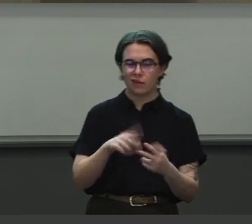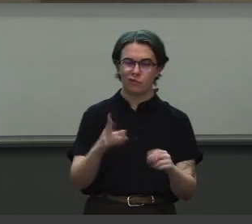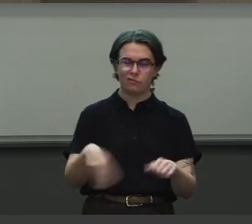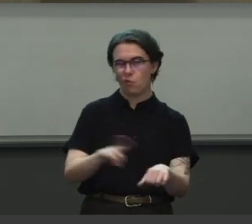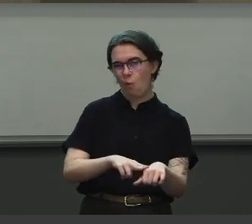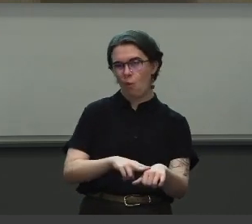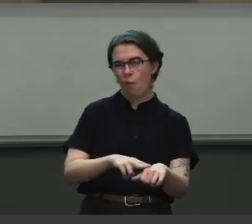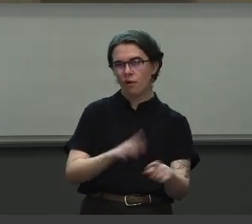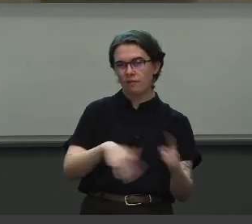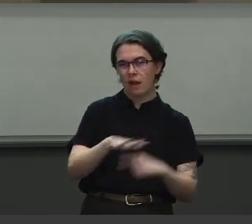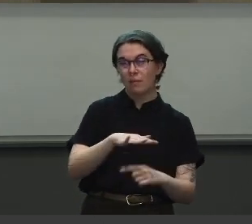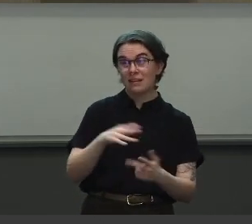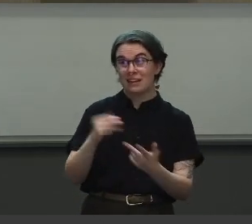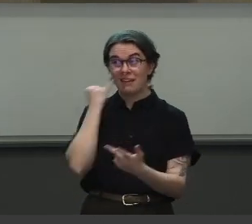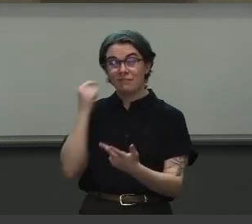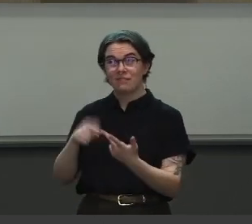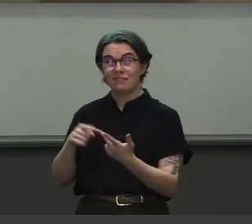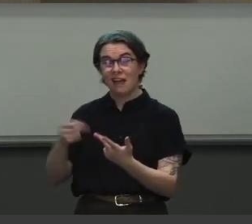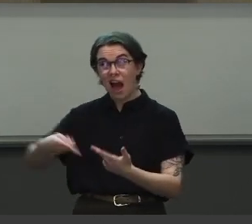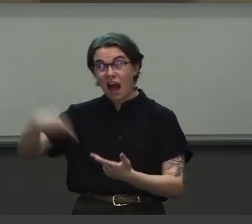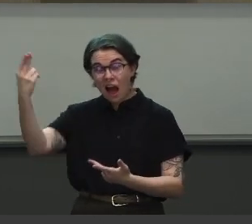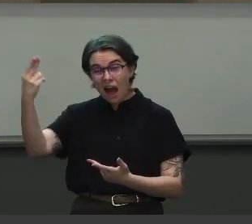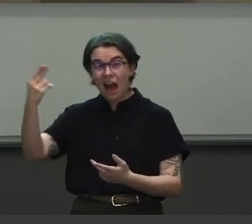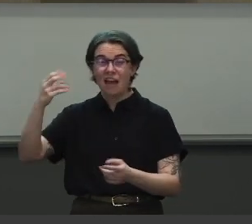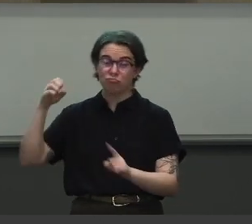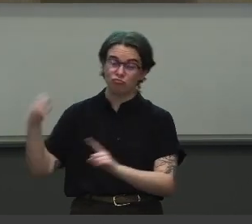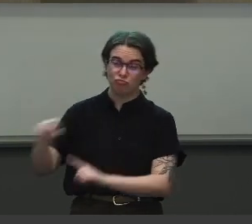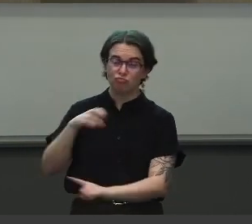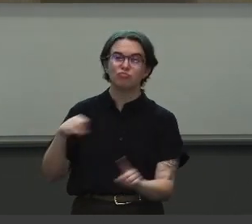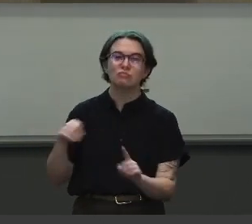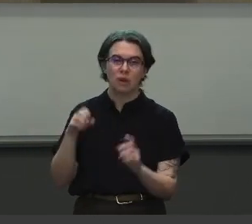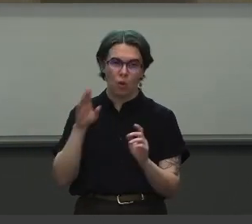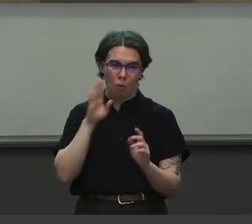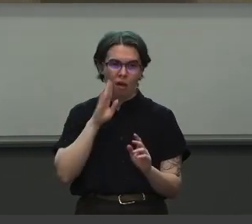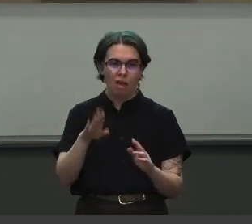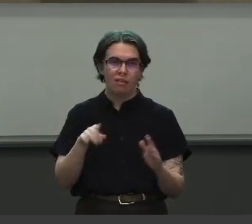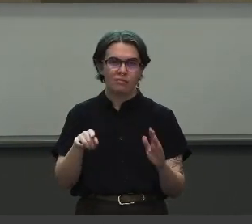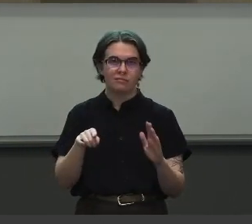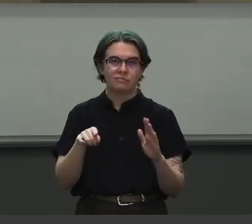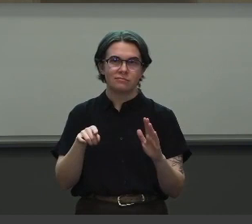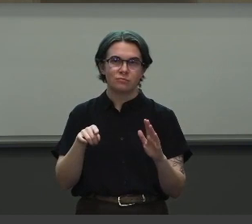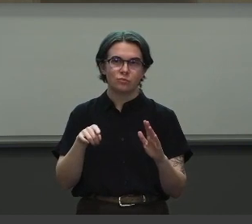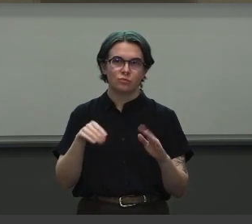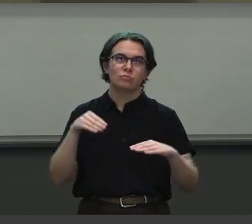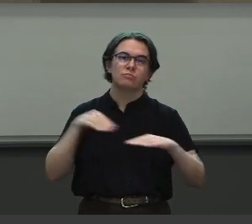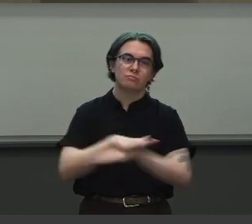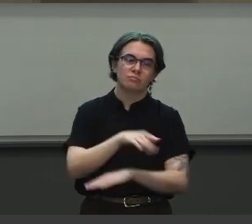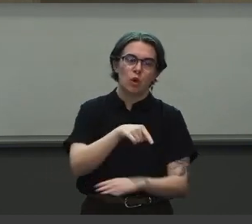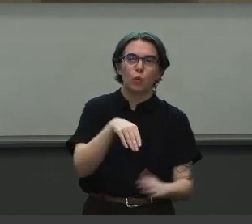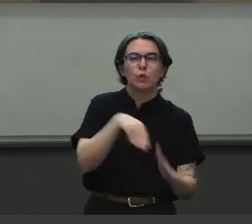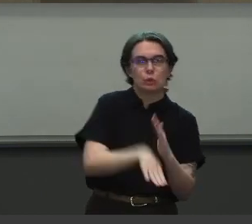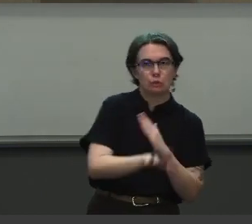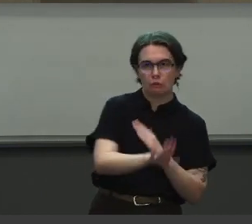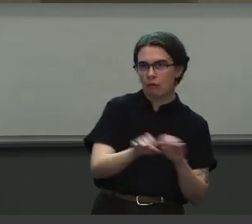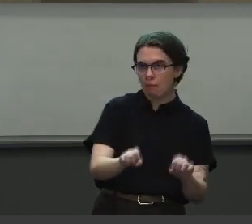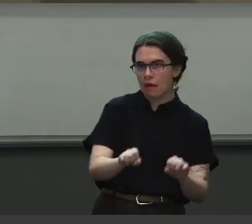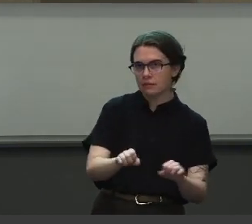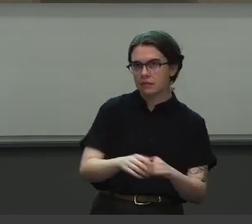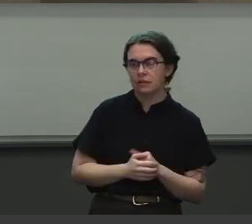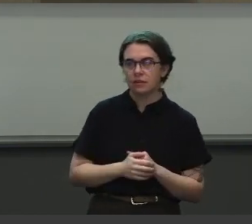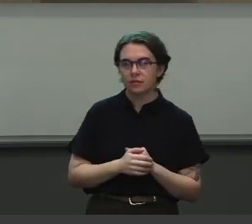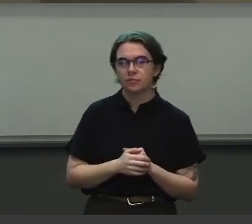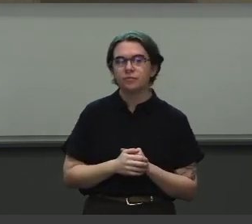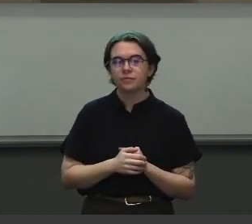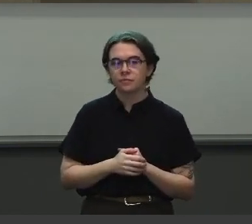environment alters motor output. The hope is if we get enough data collected, we're going to